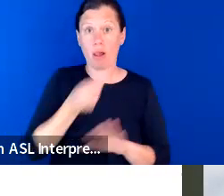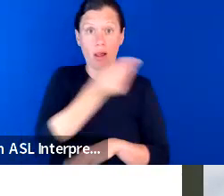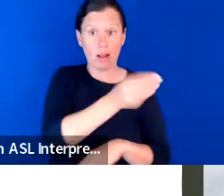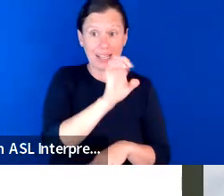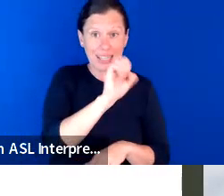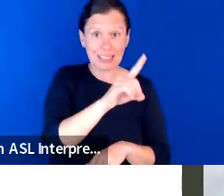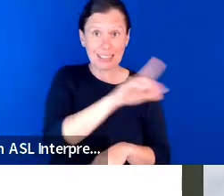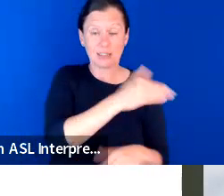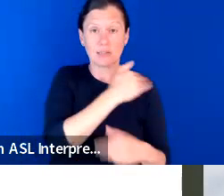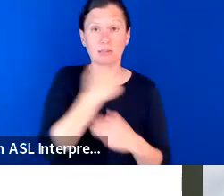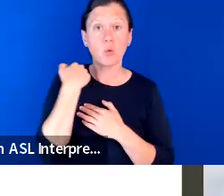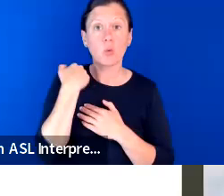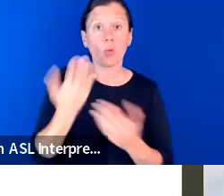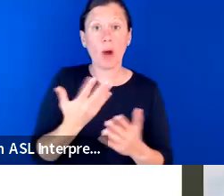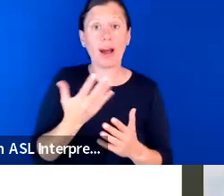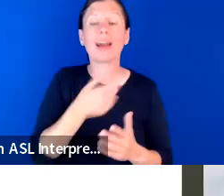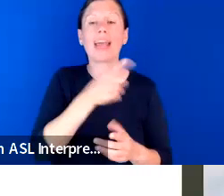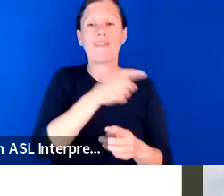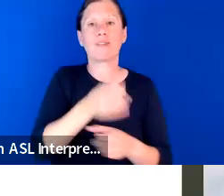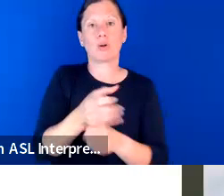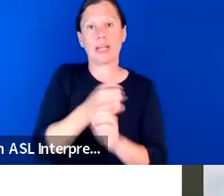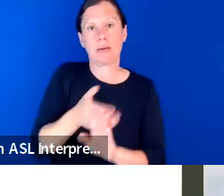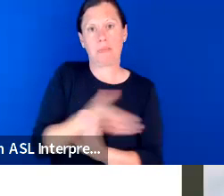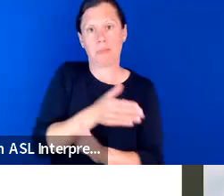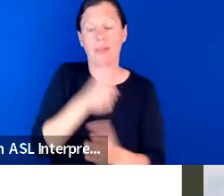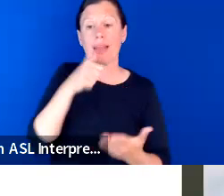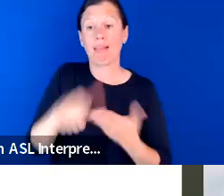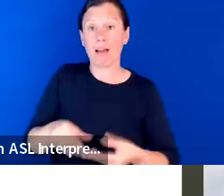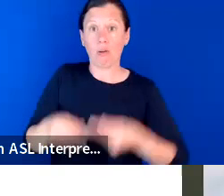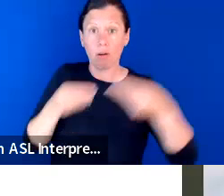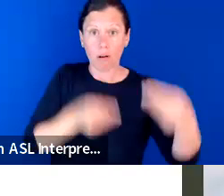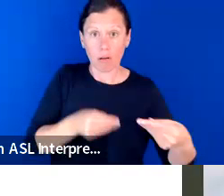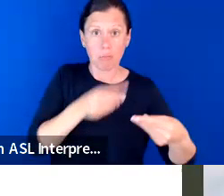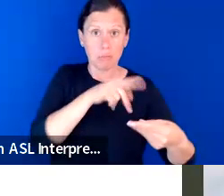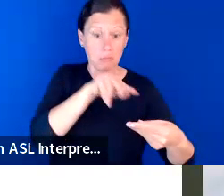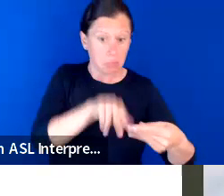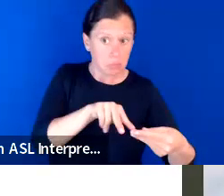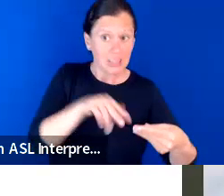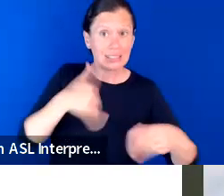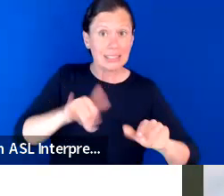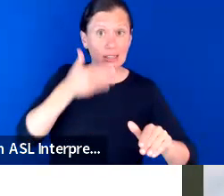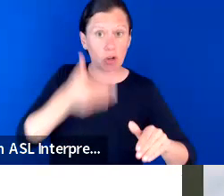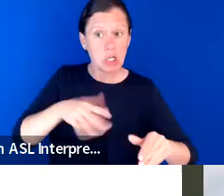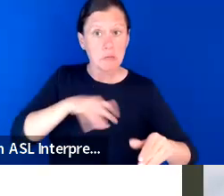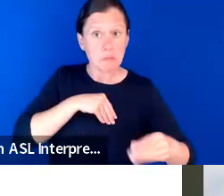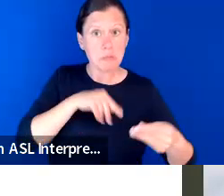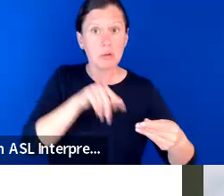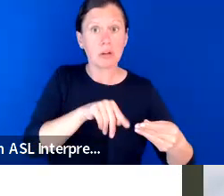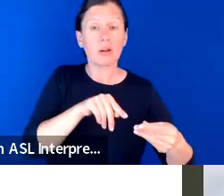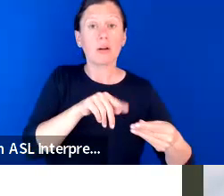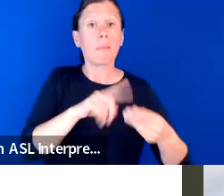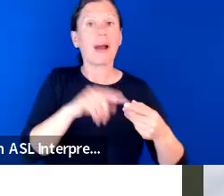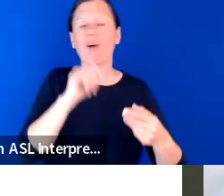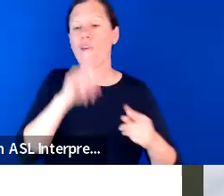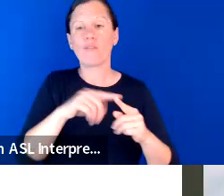exemption approval letter from ESD and still has a valid exemption does not need to reapply. Employers should keep those